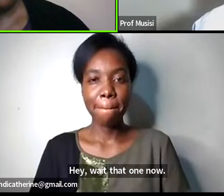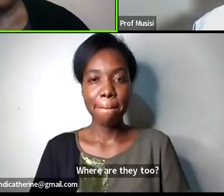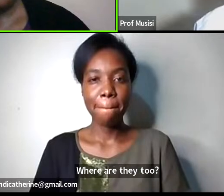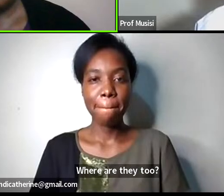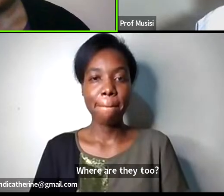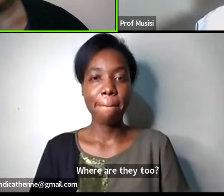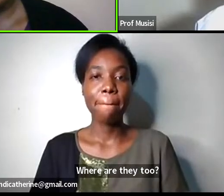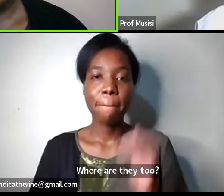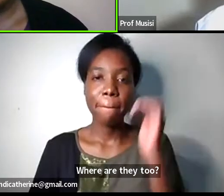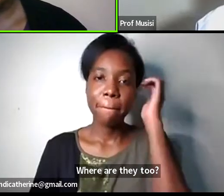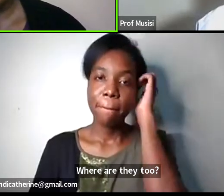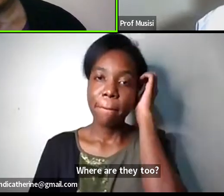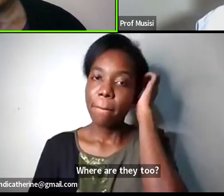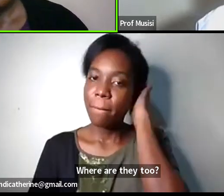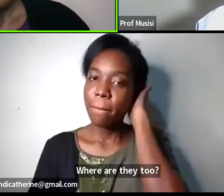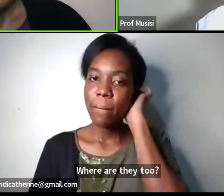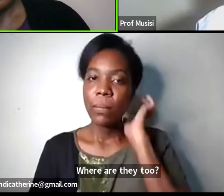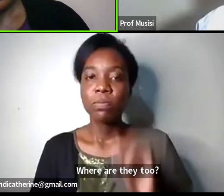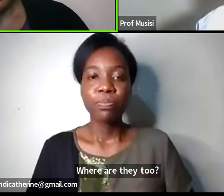Okay, I know why.